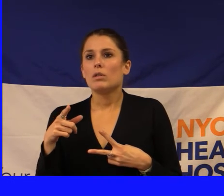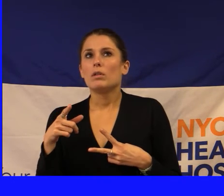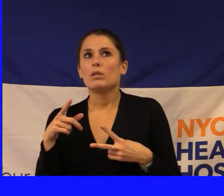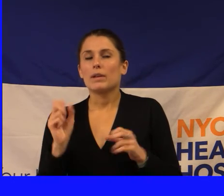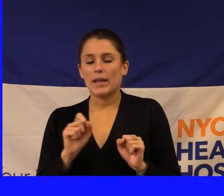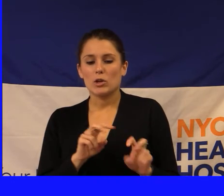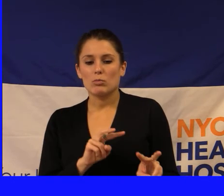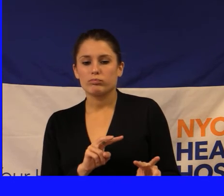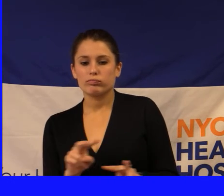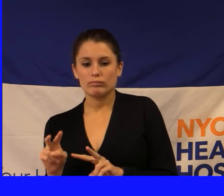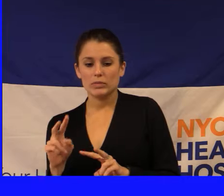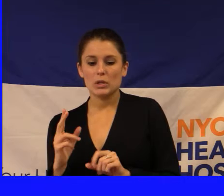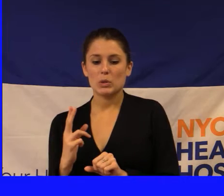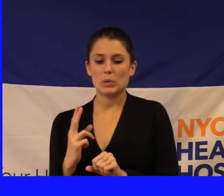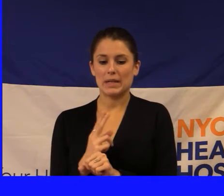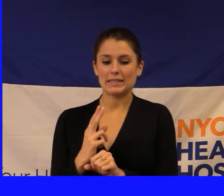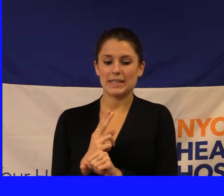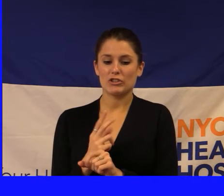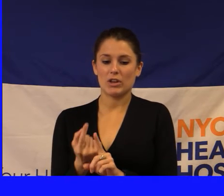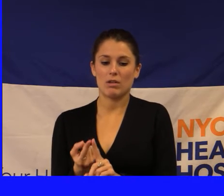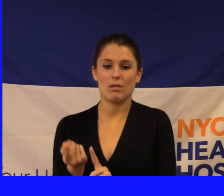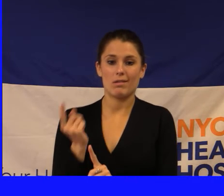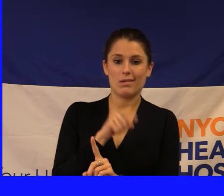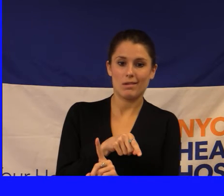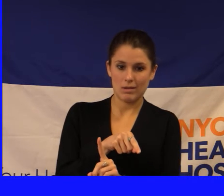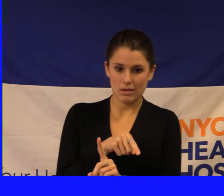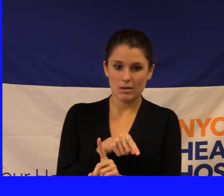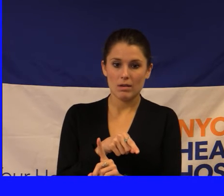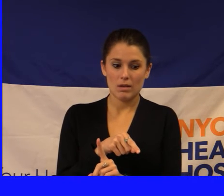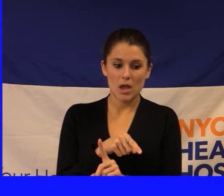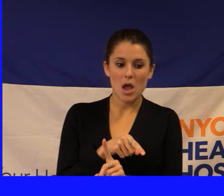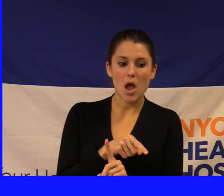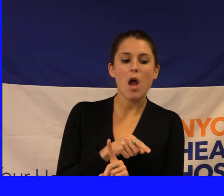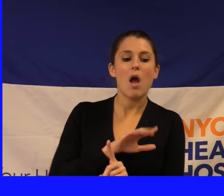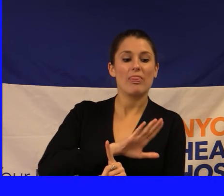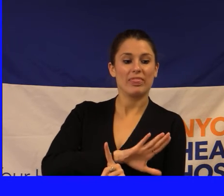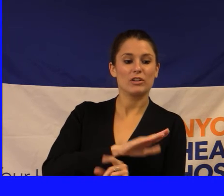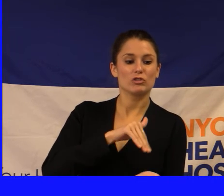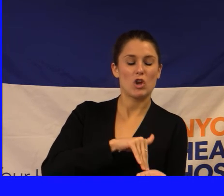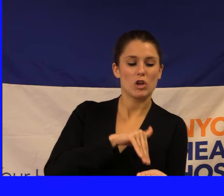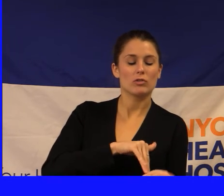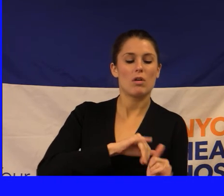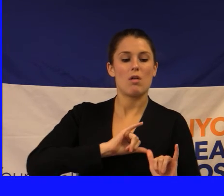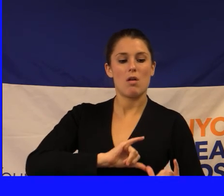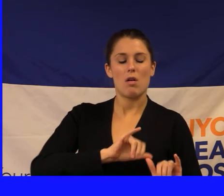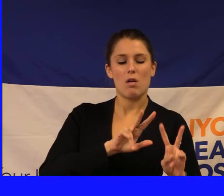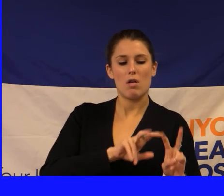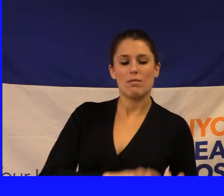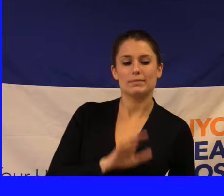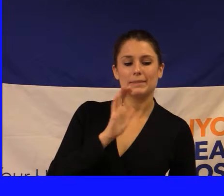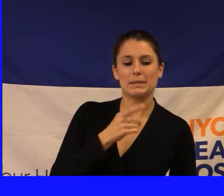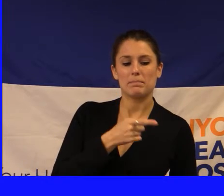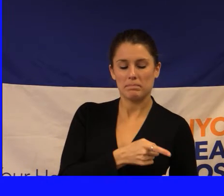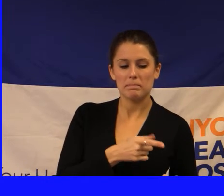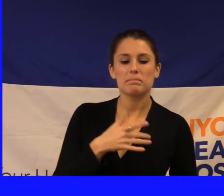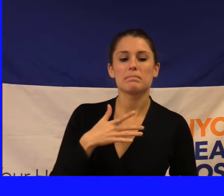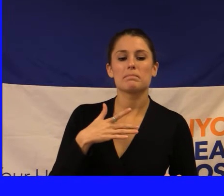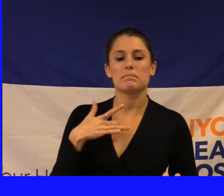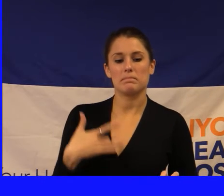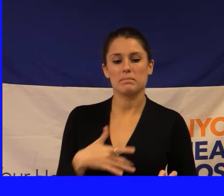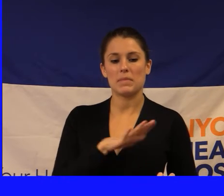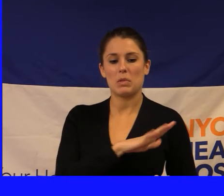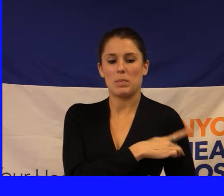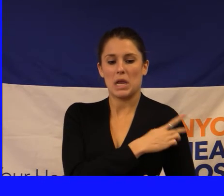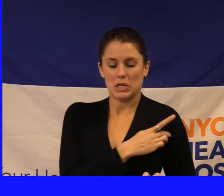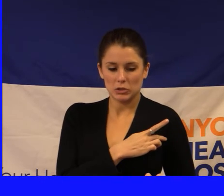high utilization back to individual primary care providers who seem to